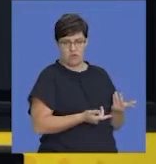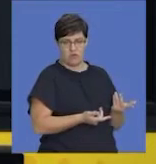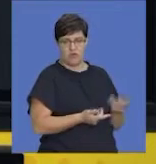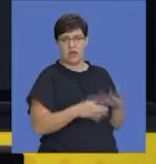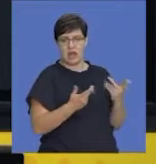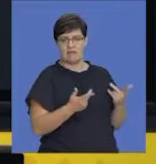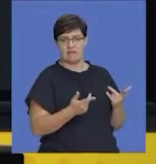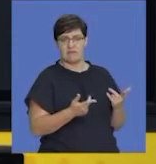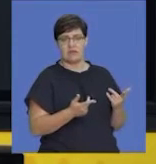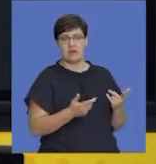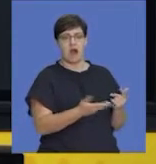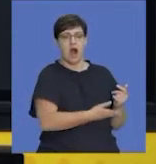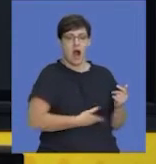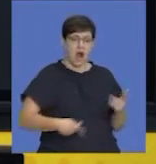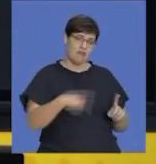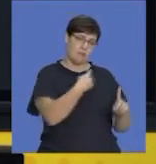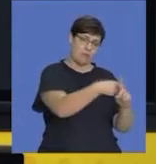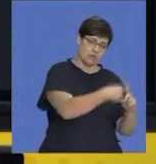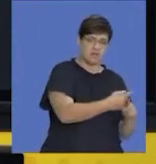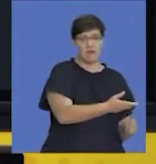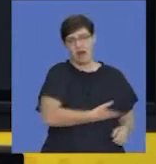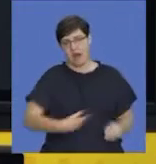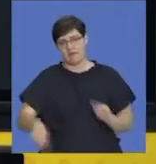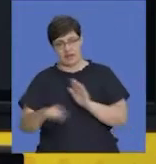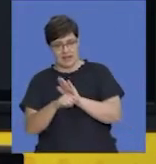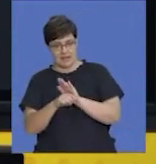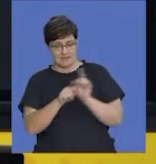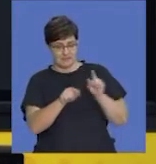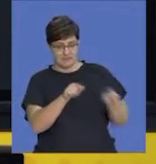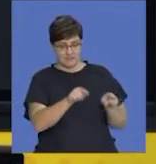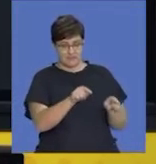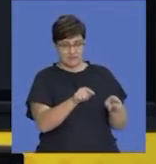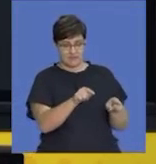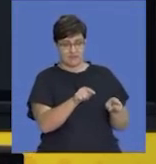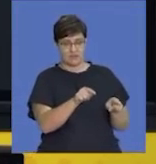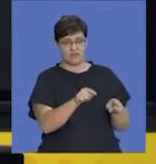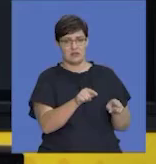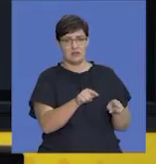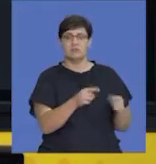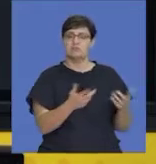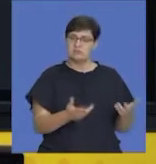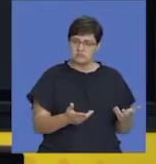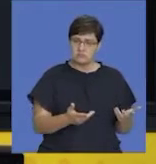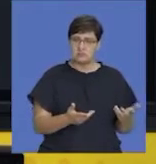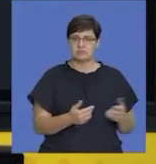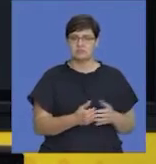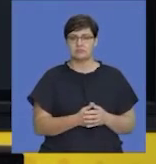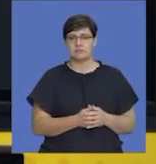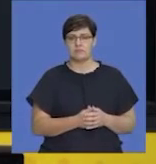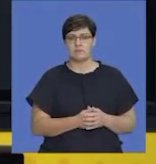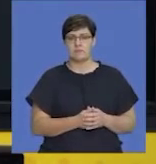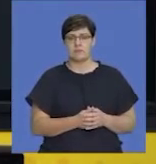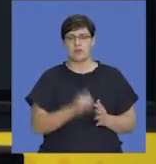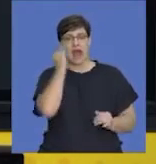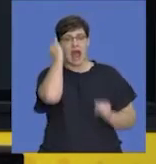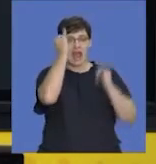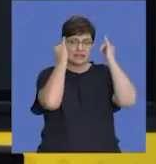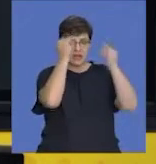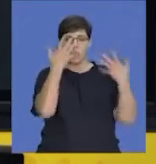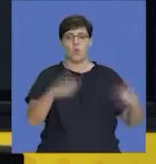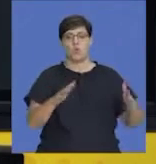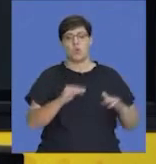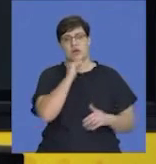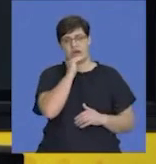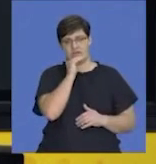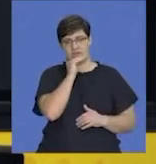your essay should be for the topic and half against, and naturally you will have enough ideas to work around to deal